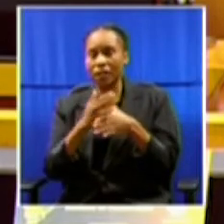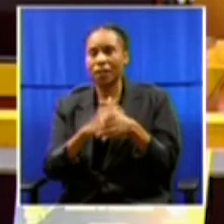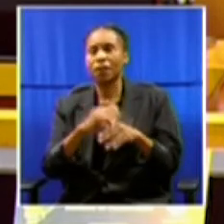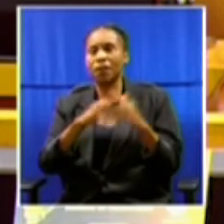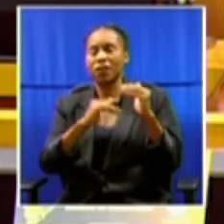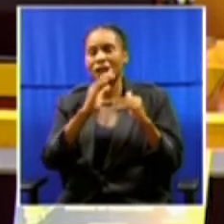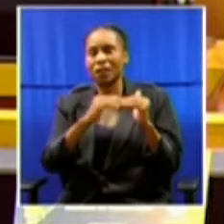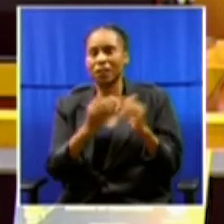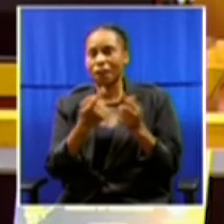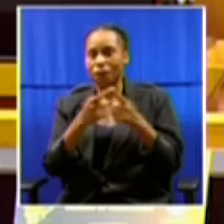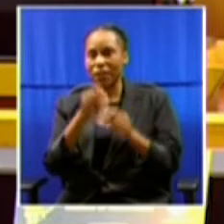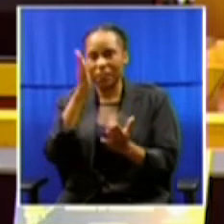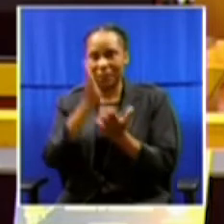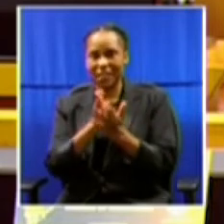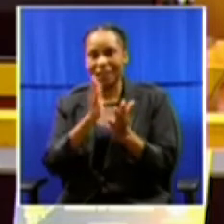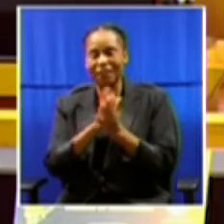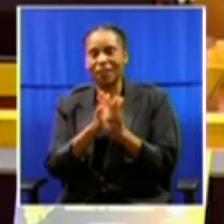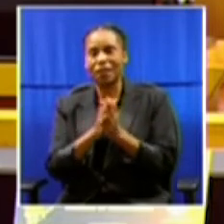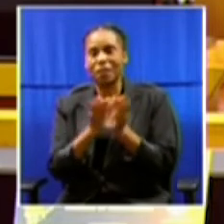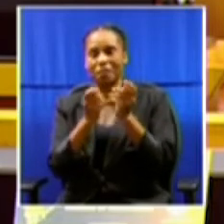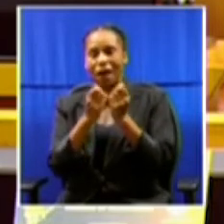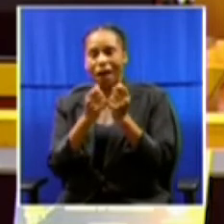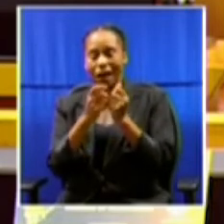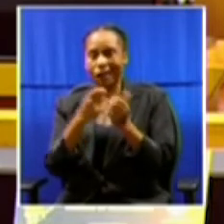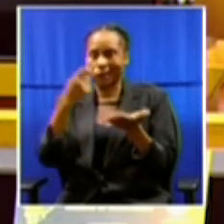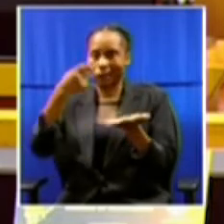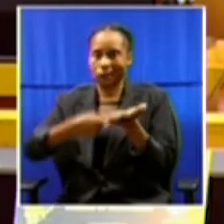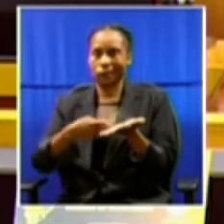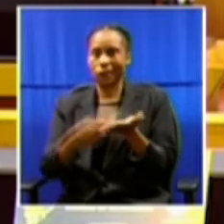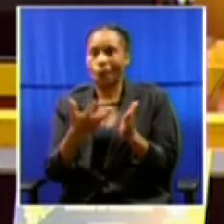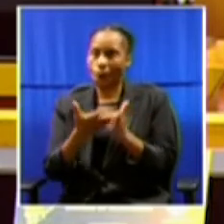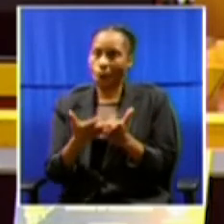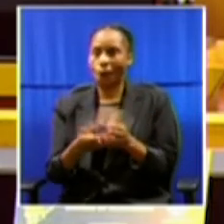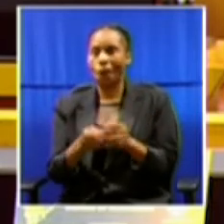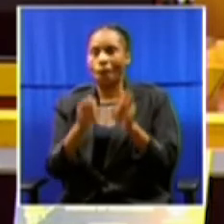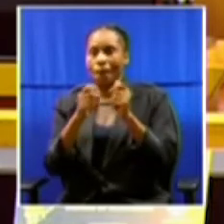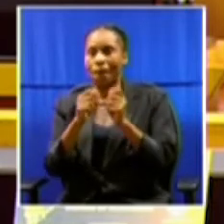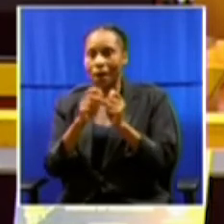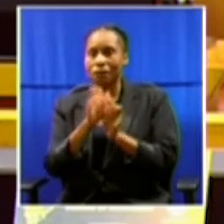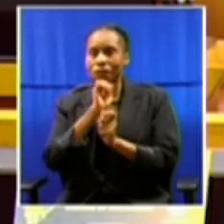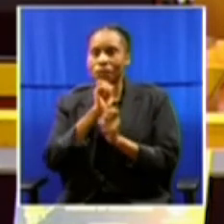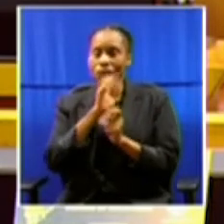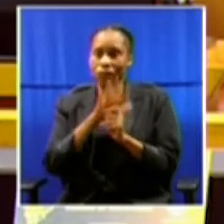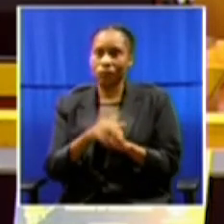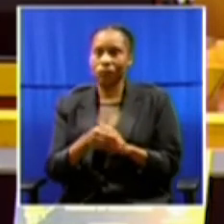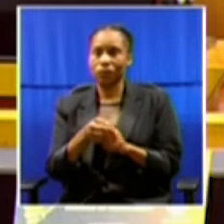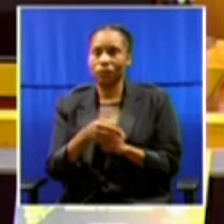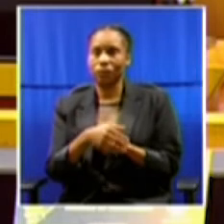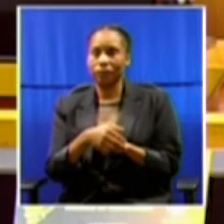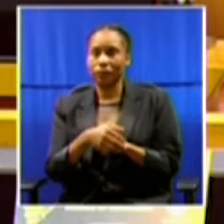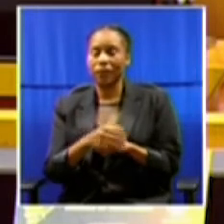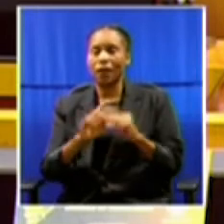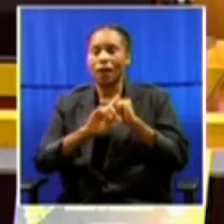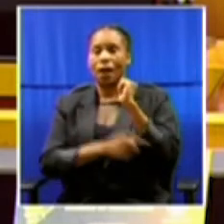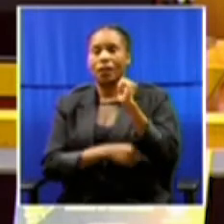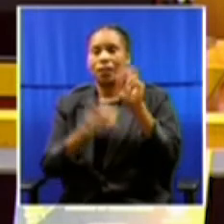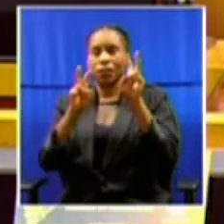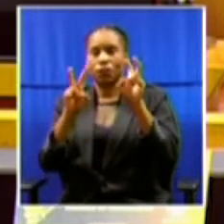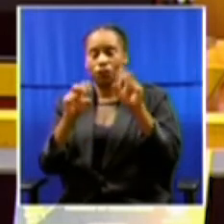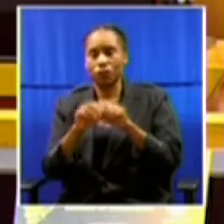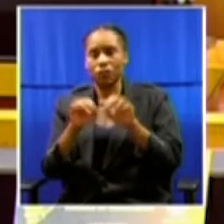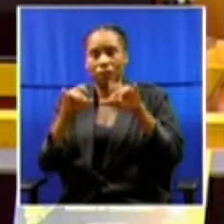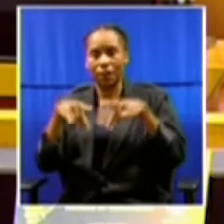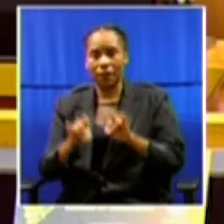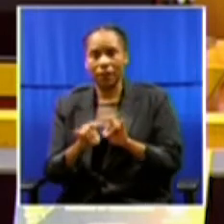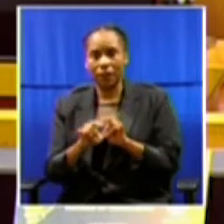specific cost details to the House. The last issue, Chairperson, there